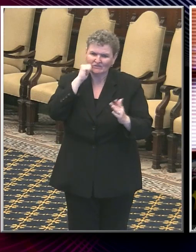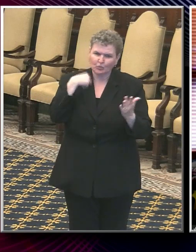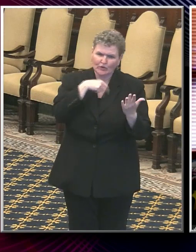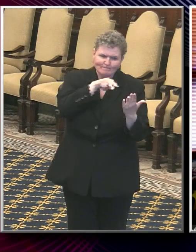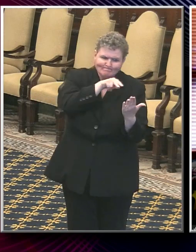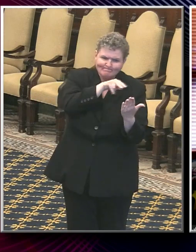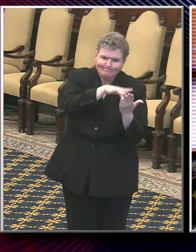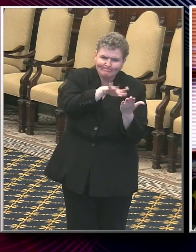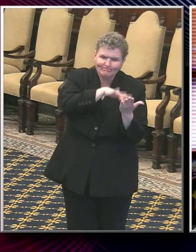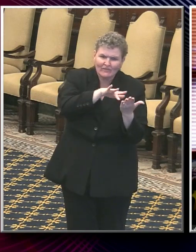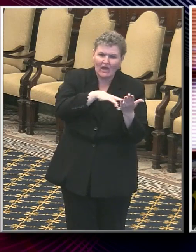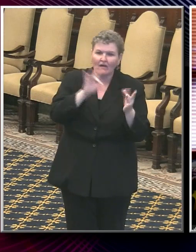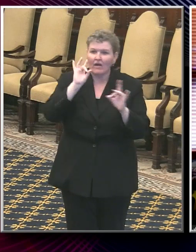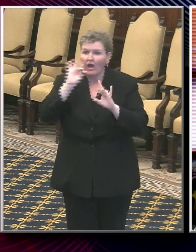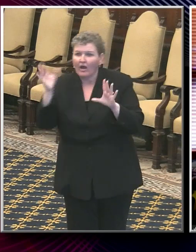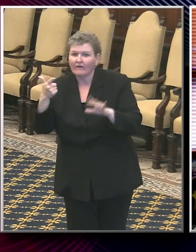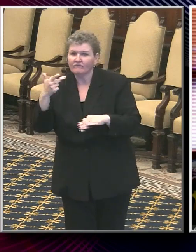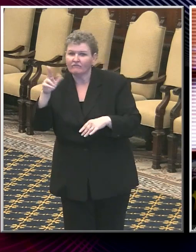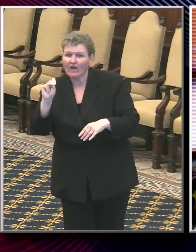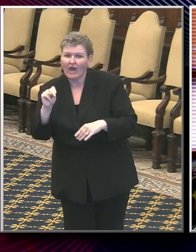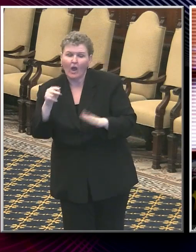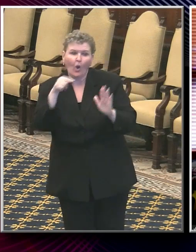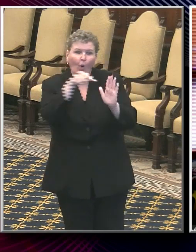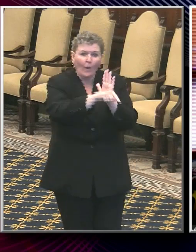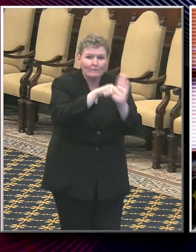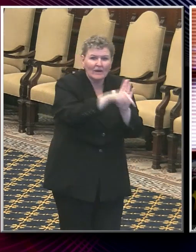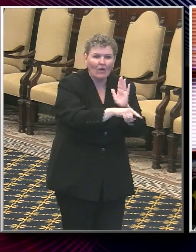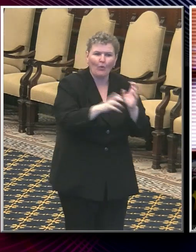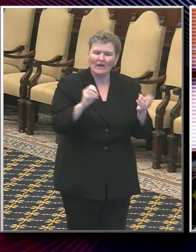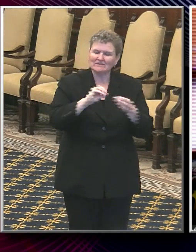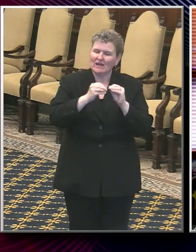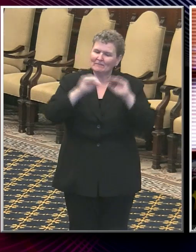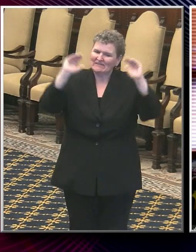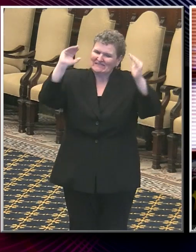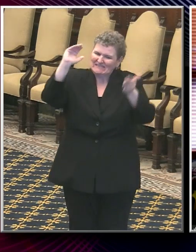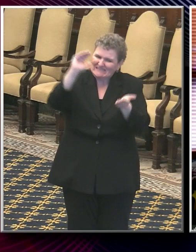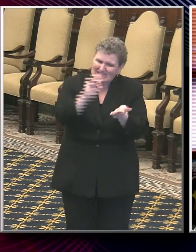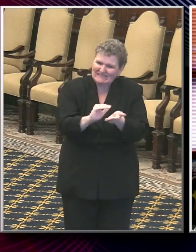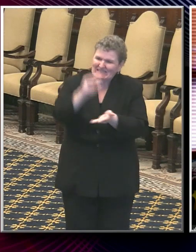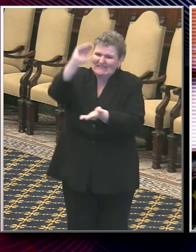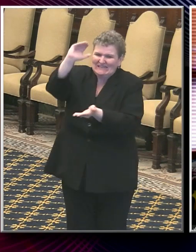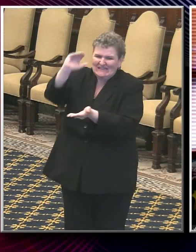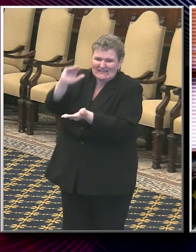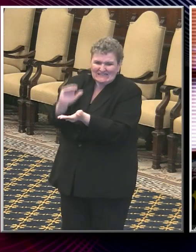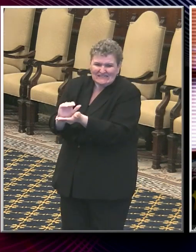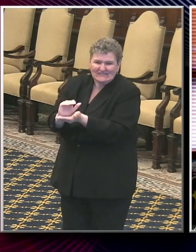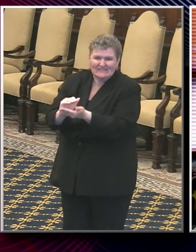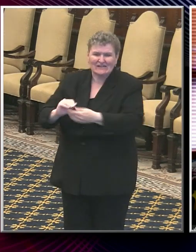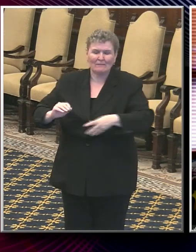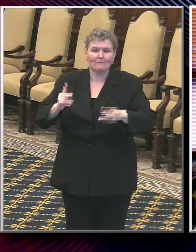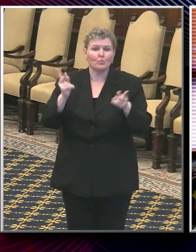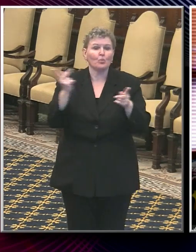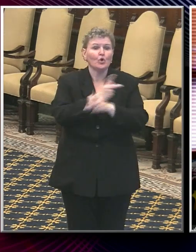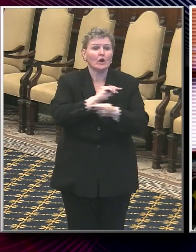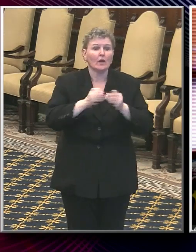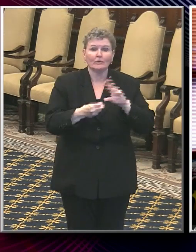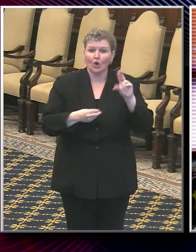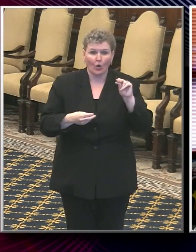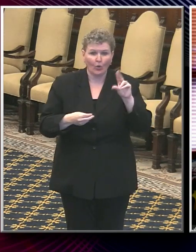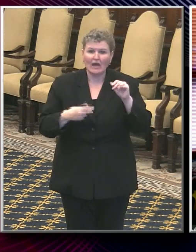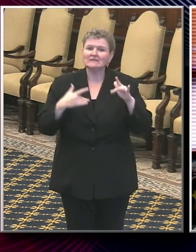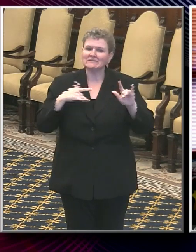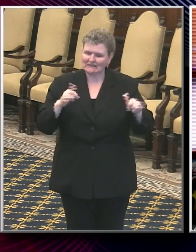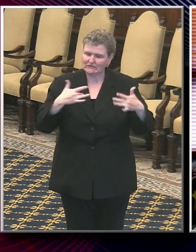the homicide rate down. It's not the highest it's been in the history of the city, but it's concerning